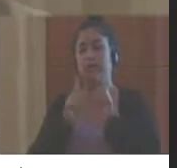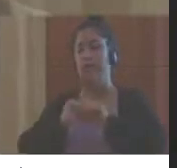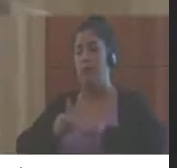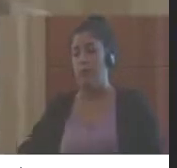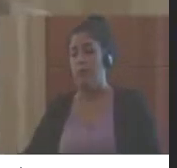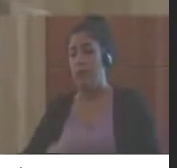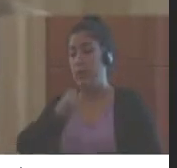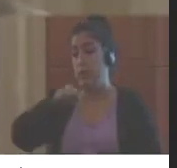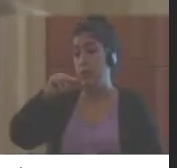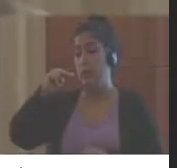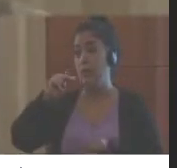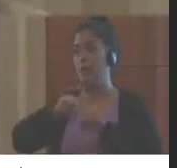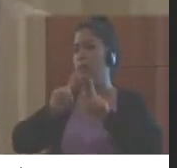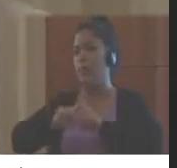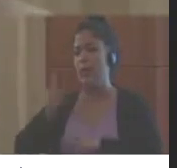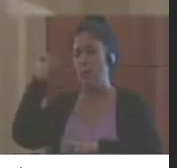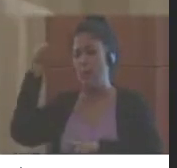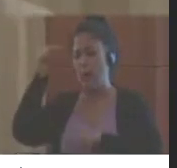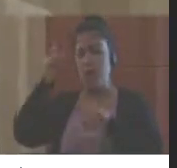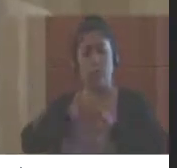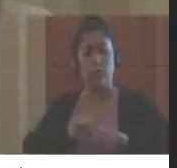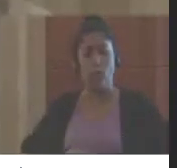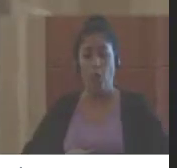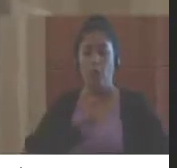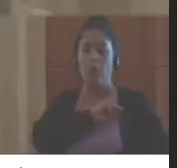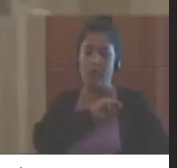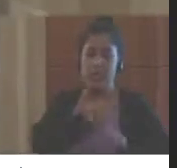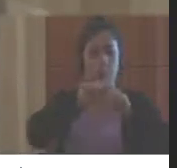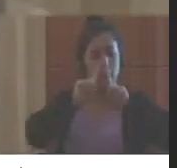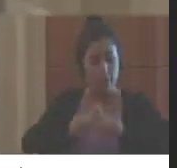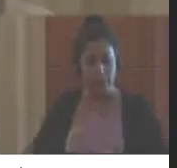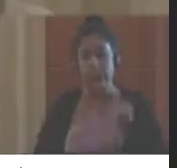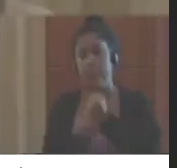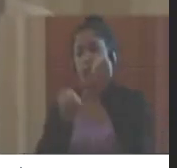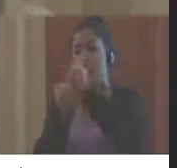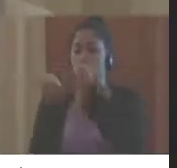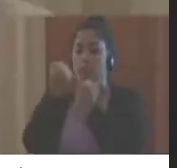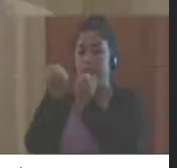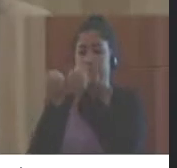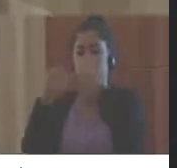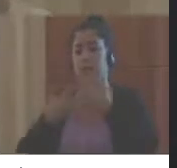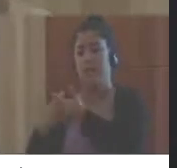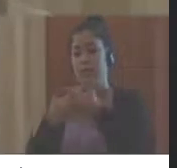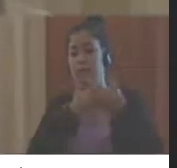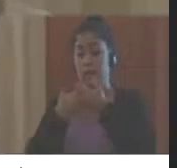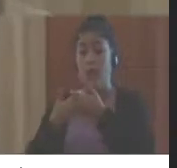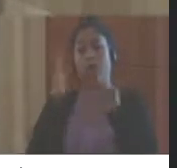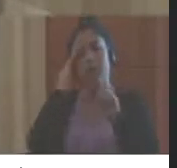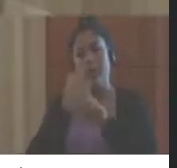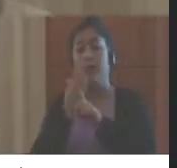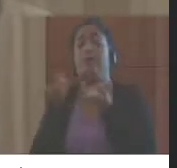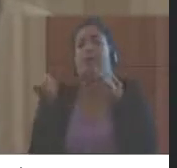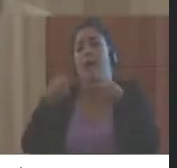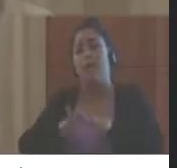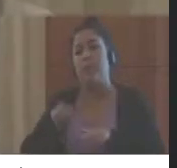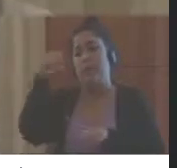a coordinated work at the different government levels And I also believe